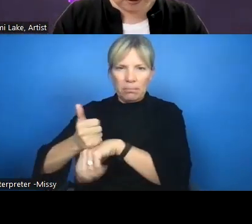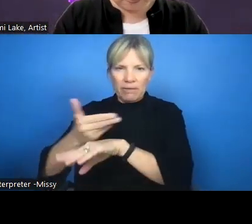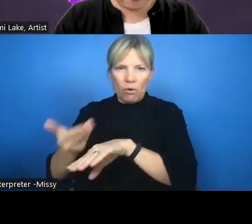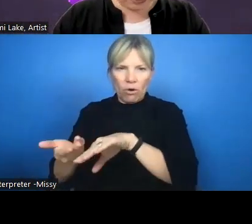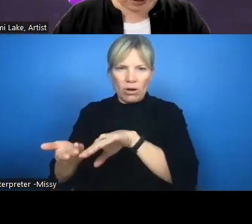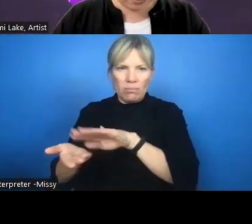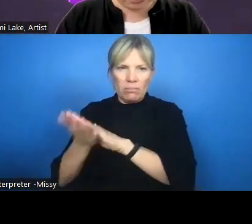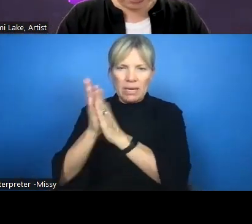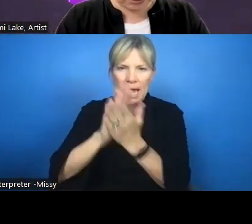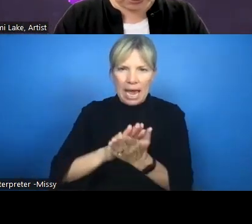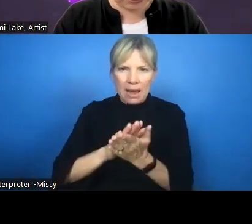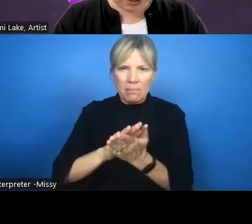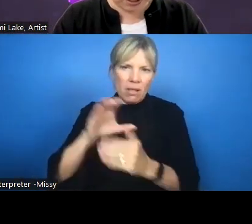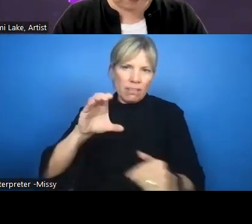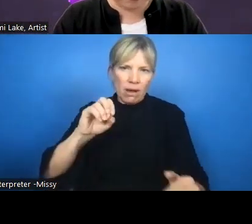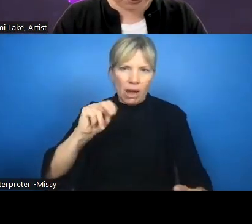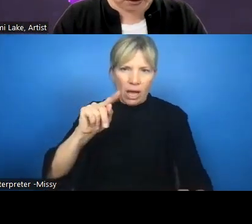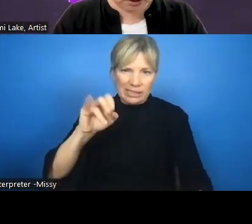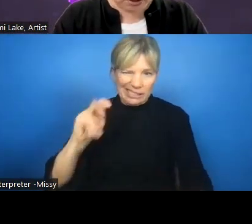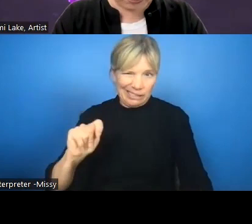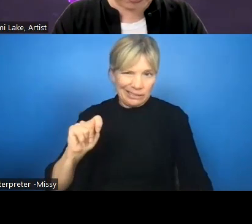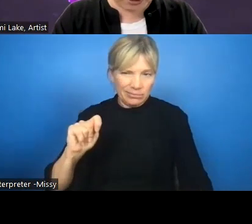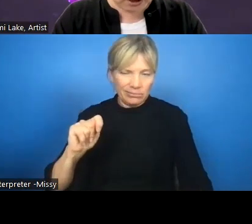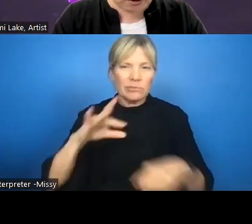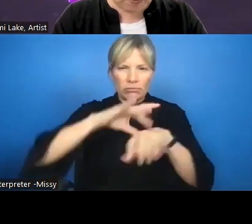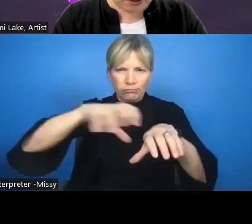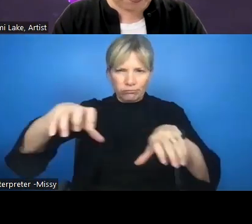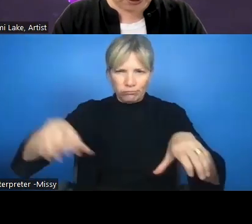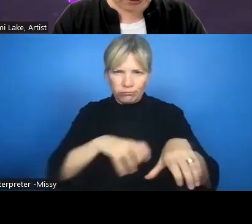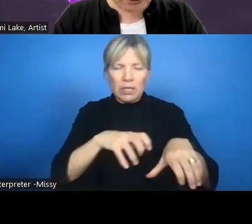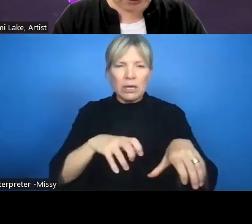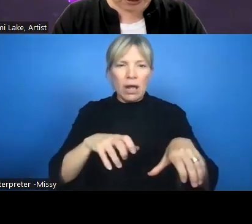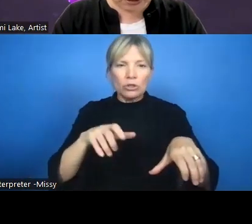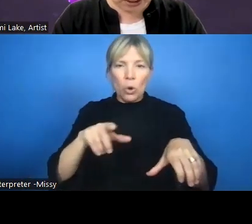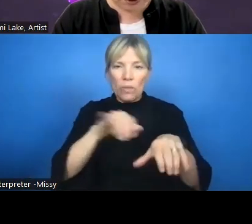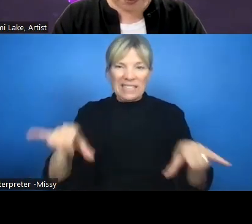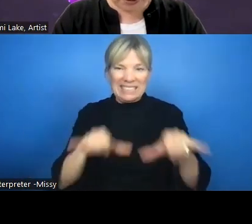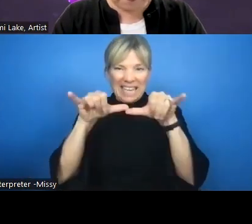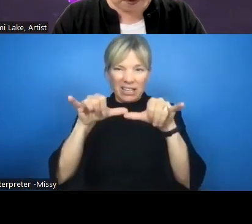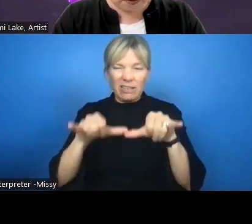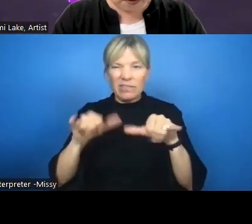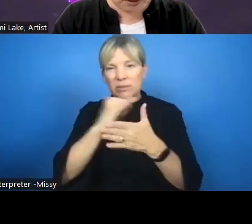current the continent. So the scale of this piece is